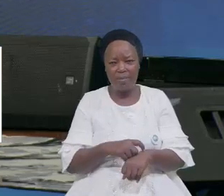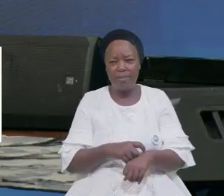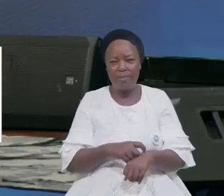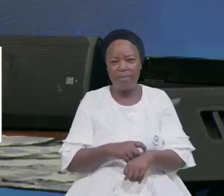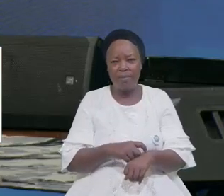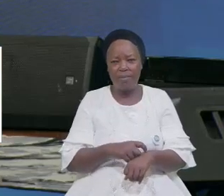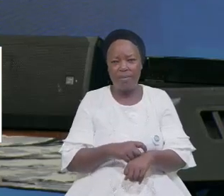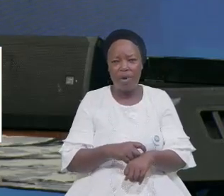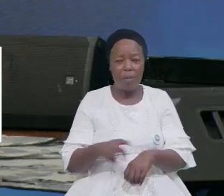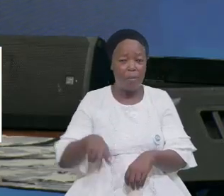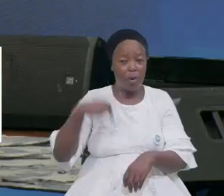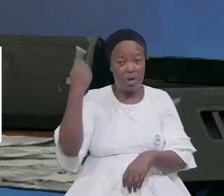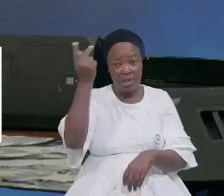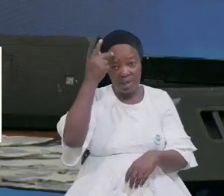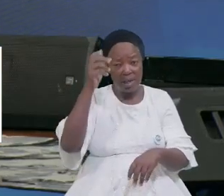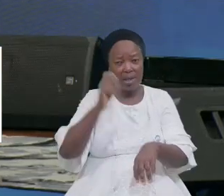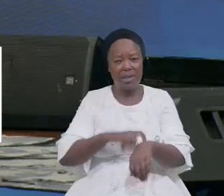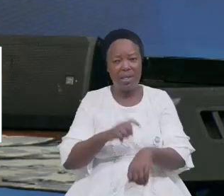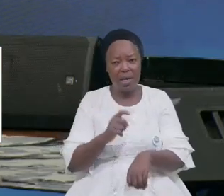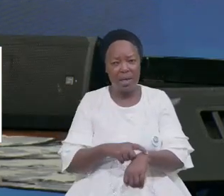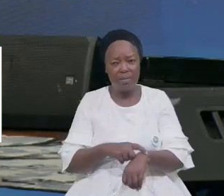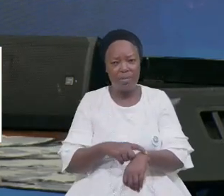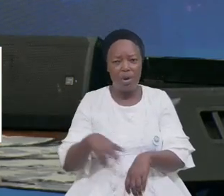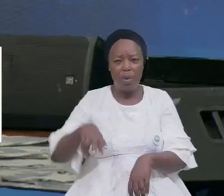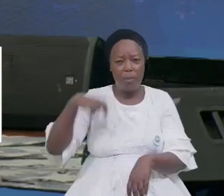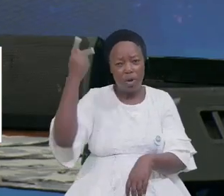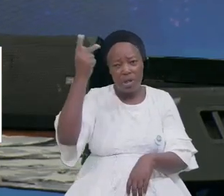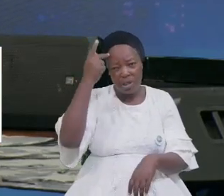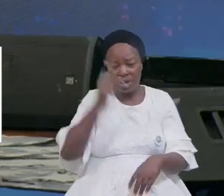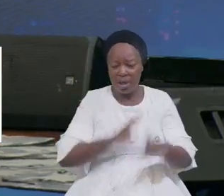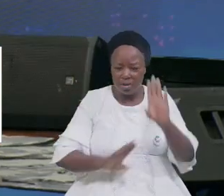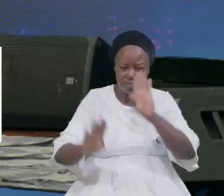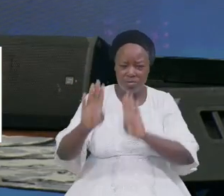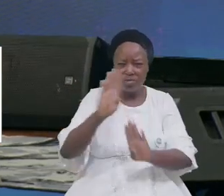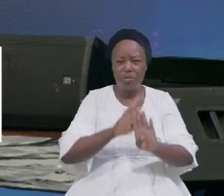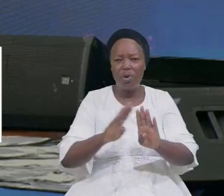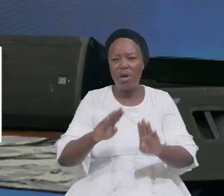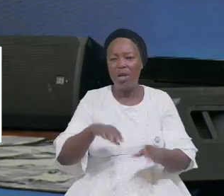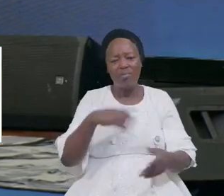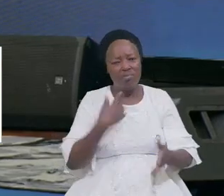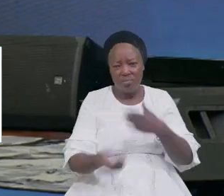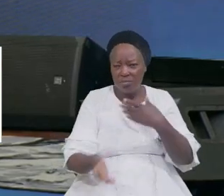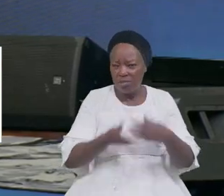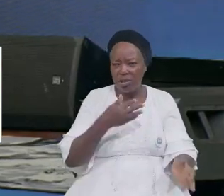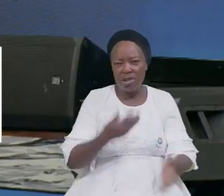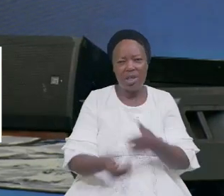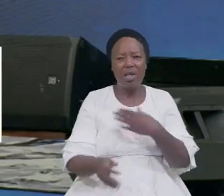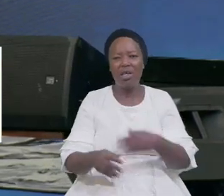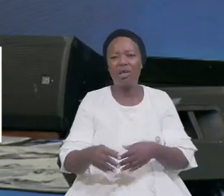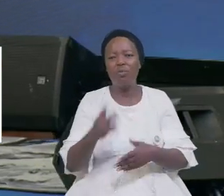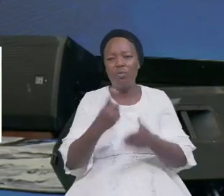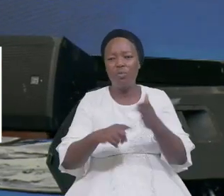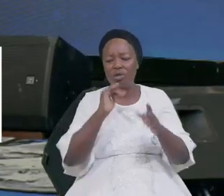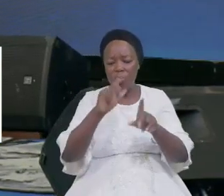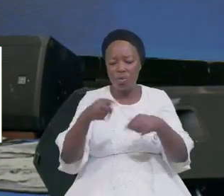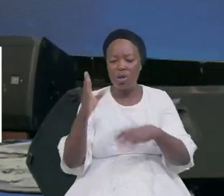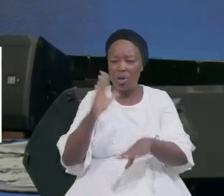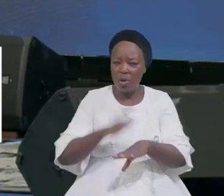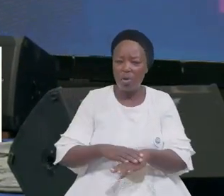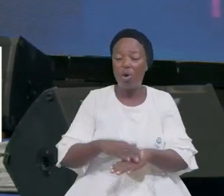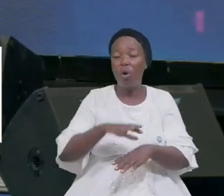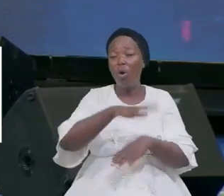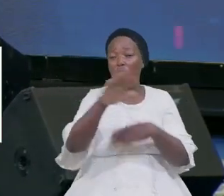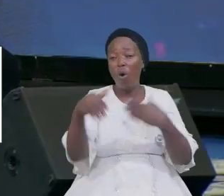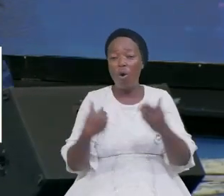political time, political turmoil, whatever is going on, all